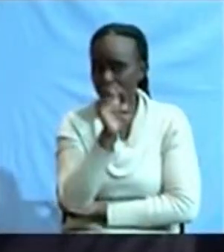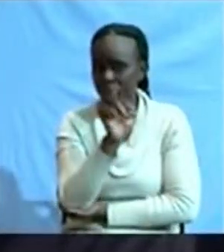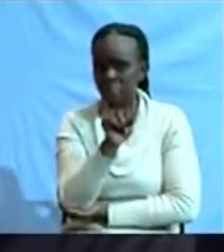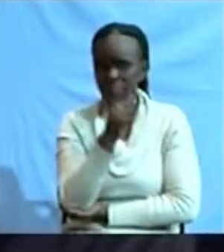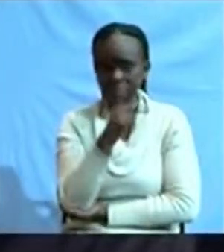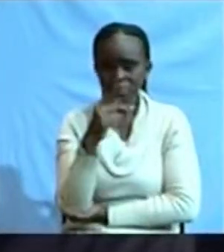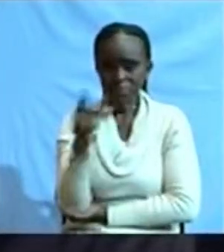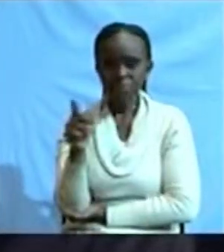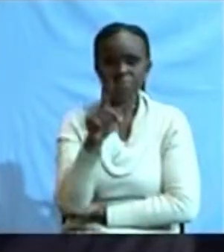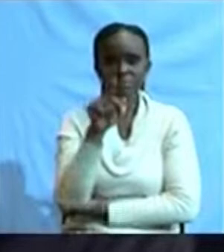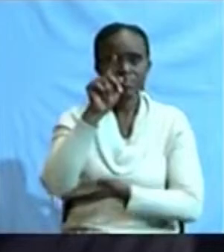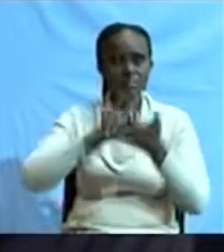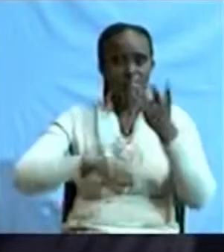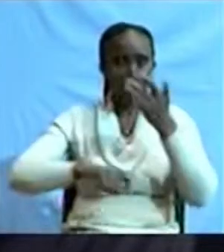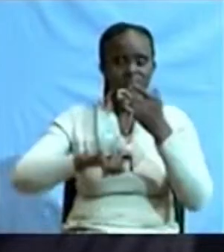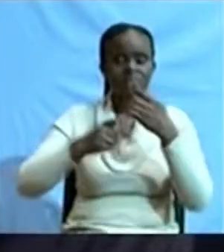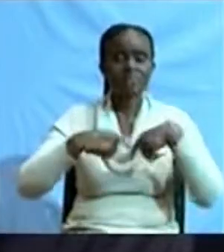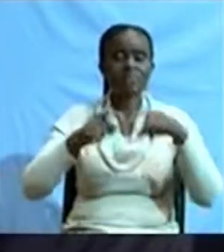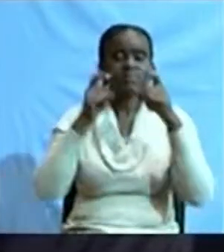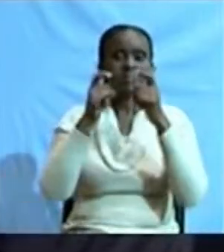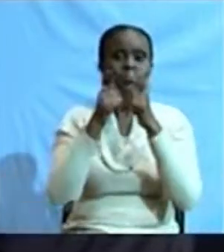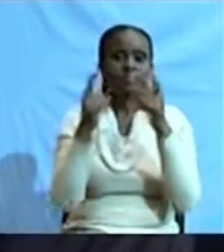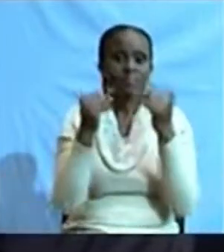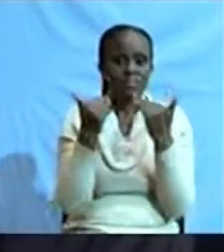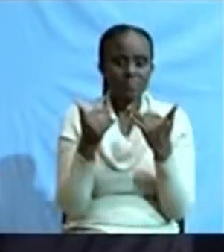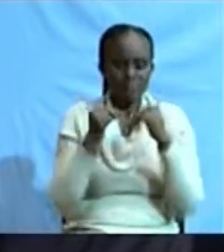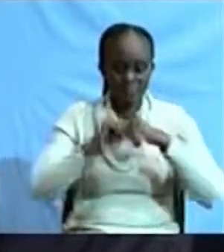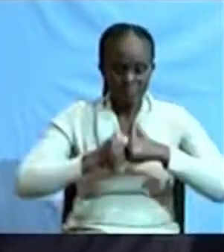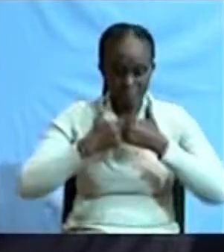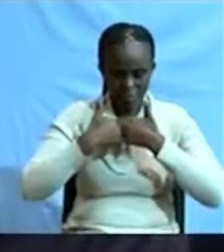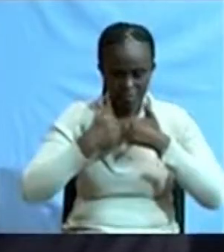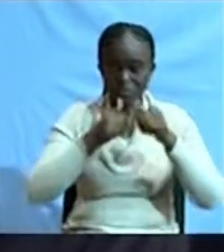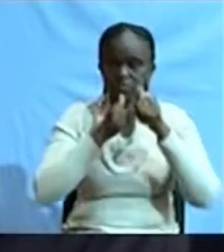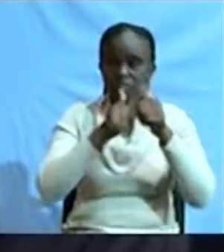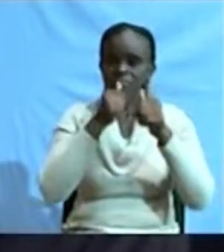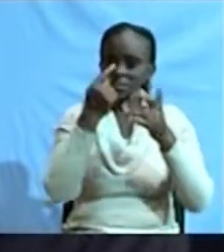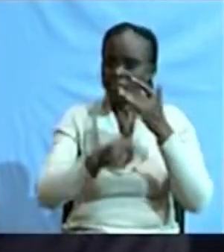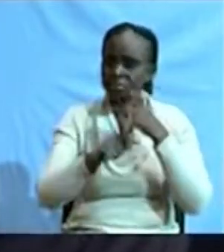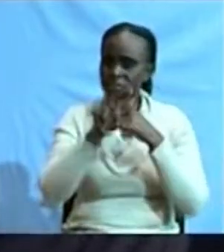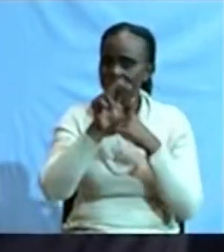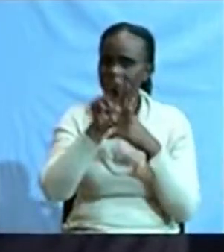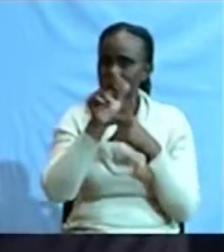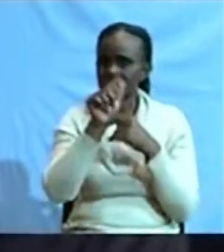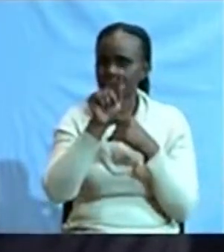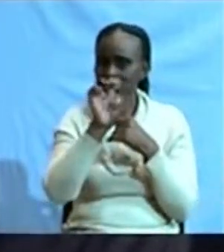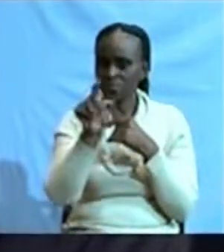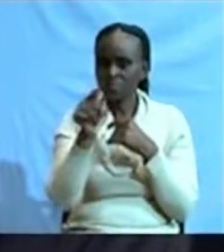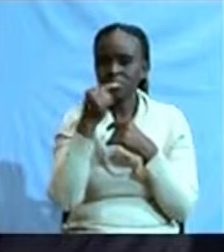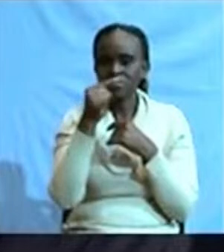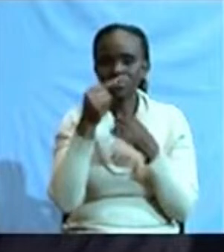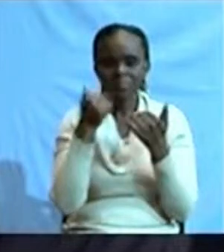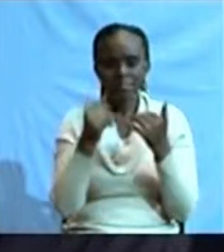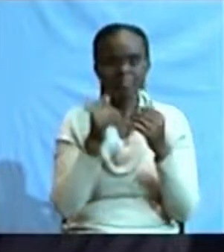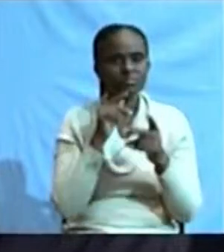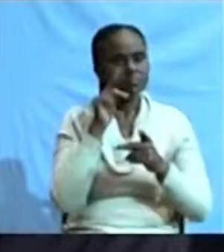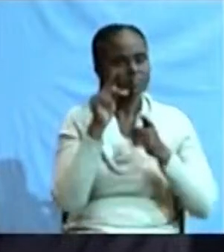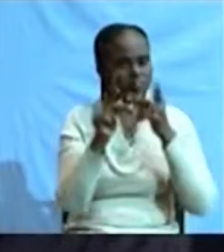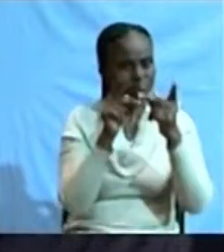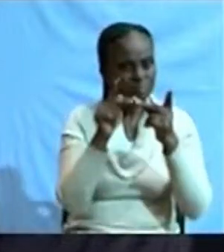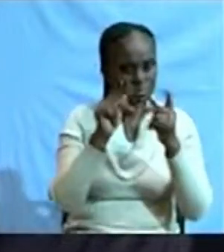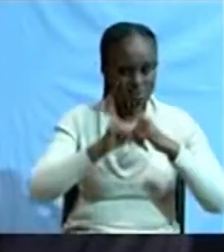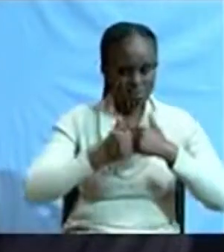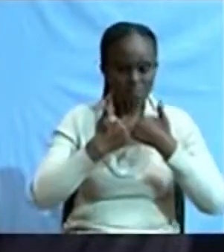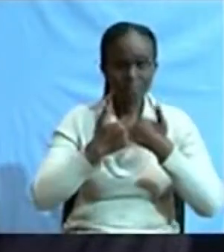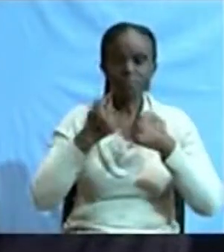property rates, the challenge is that we have to follow what the Rating Act say. So procedurally, we are